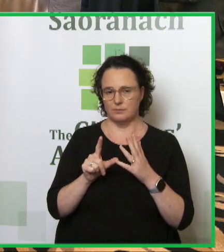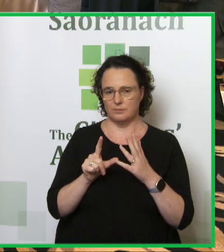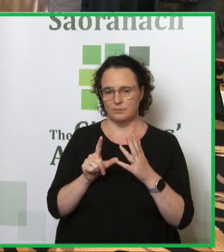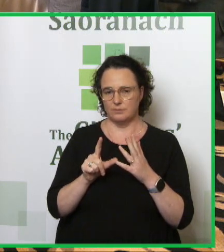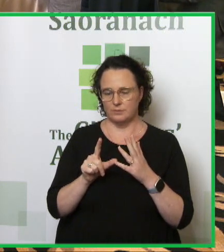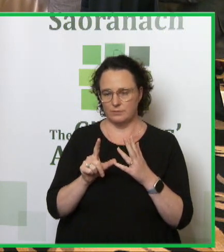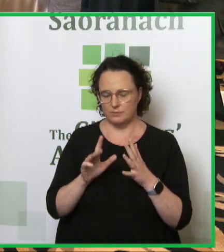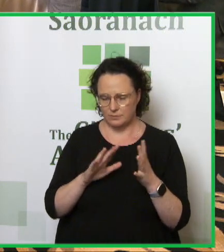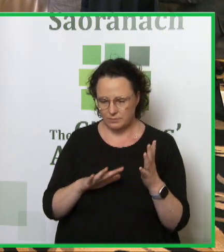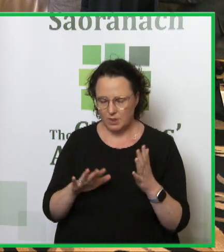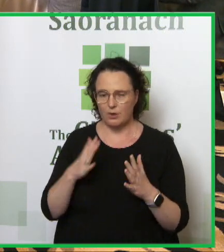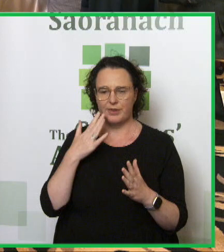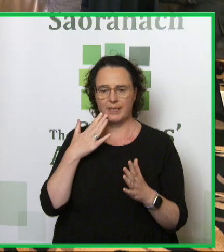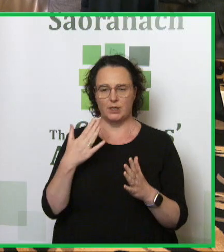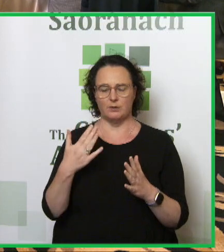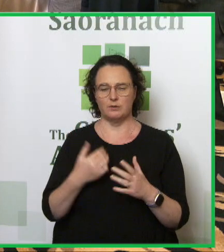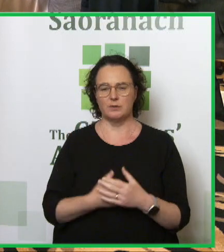Sorry now. Oh, yeah.